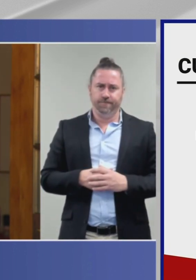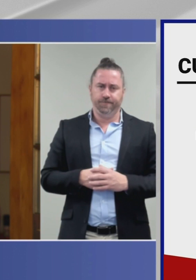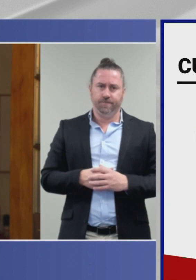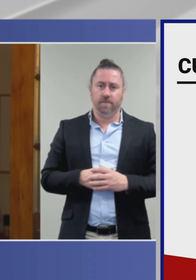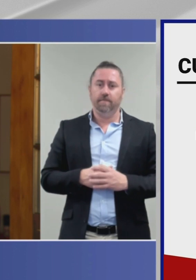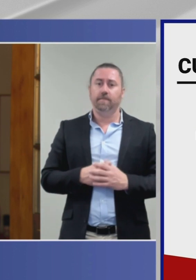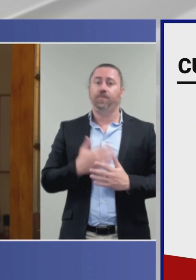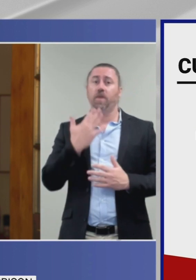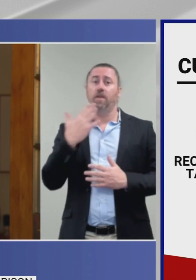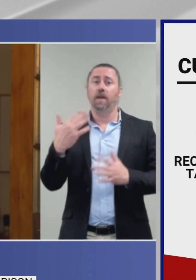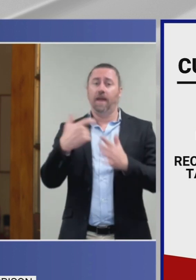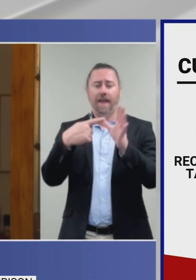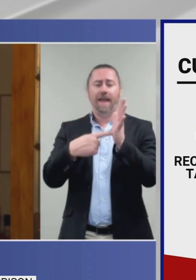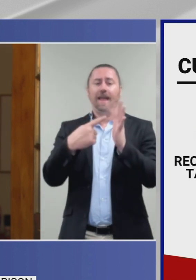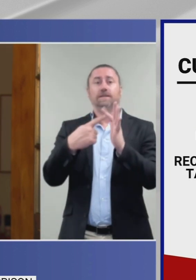especially for her insights